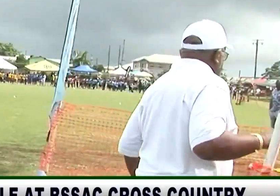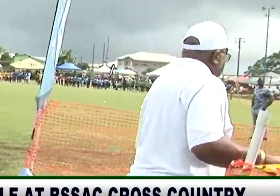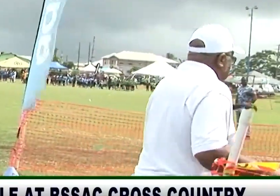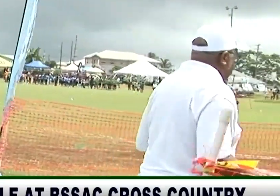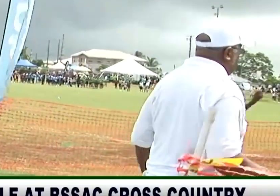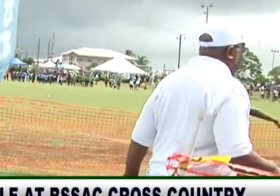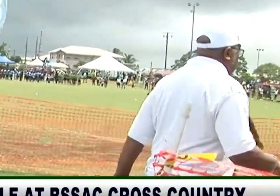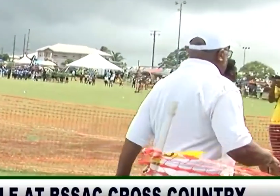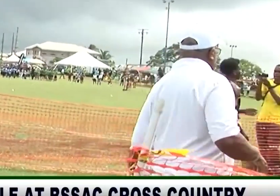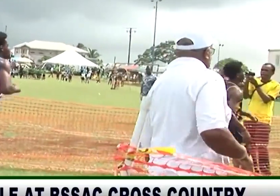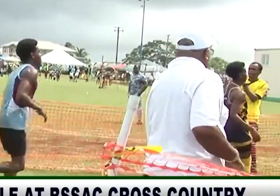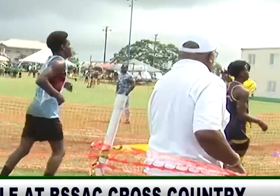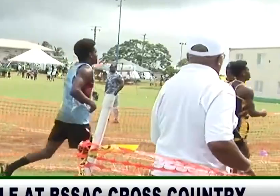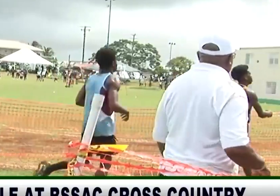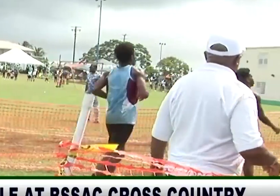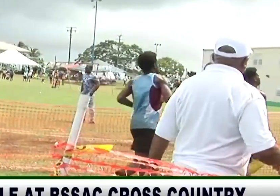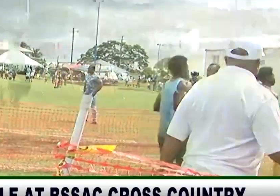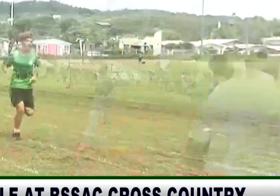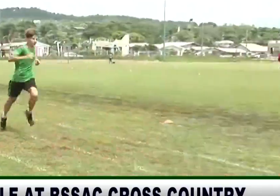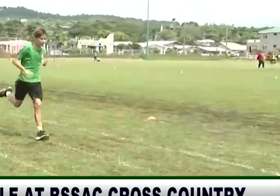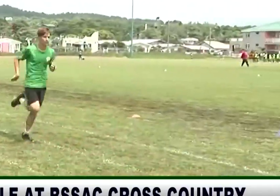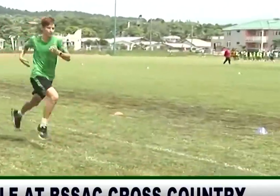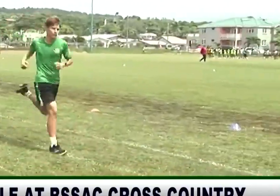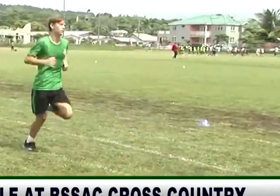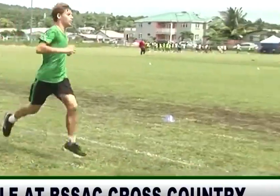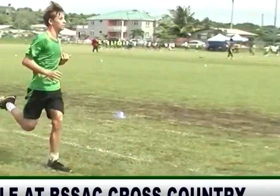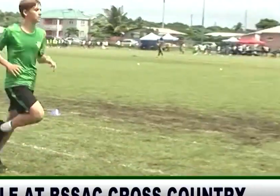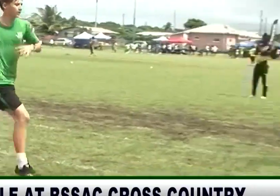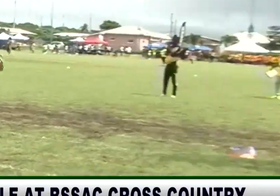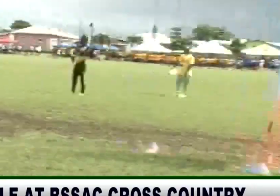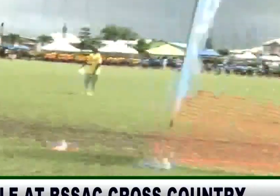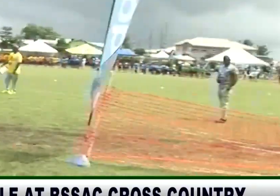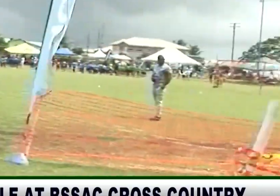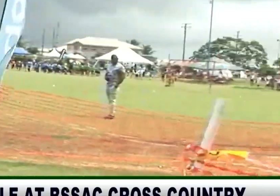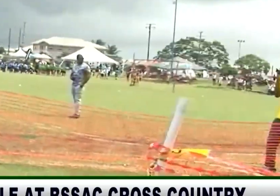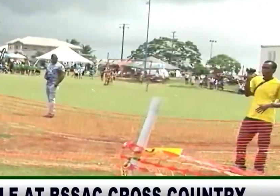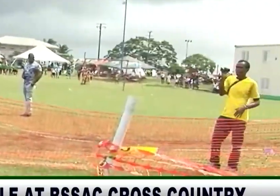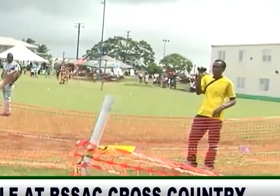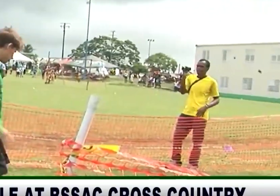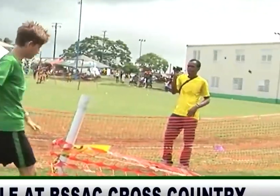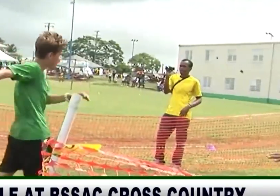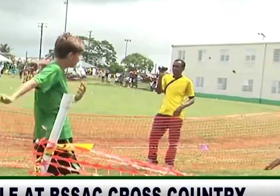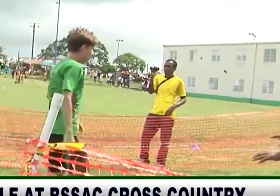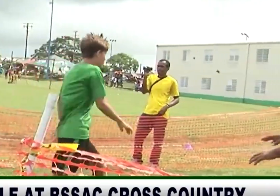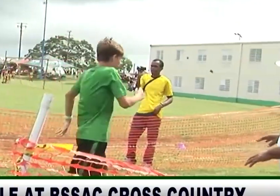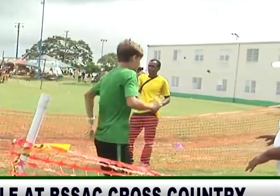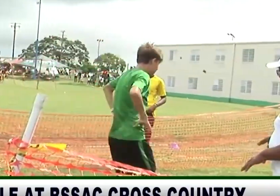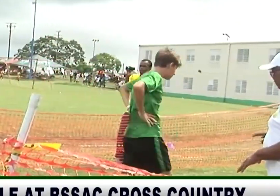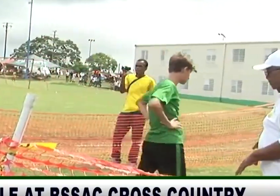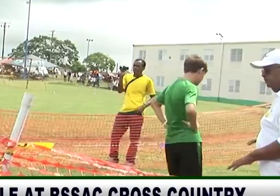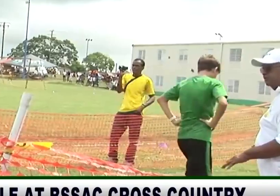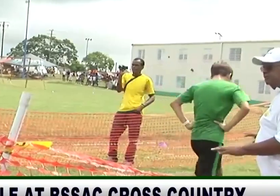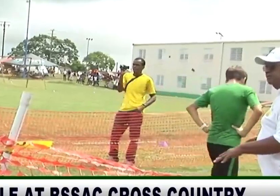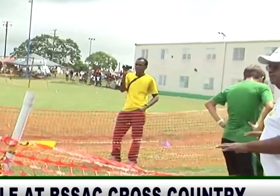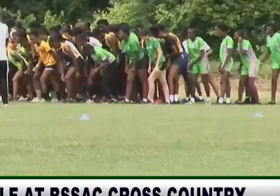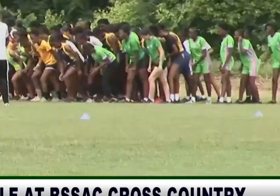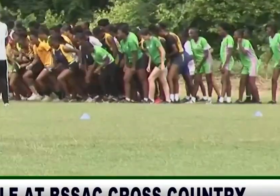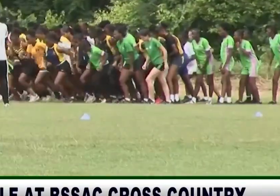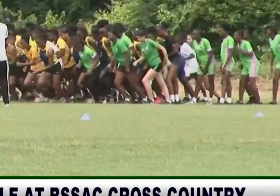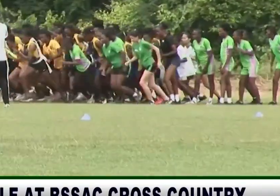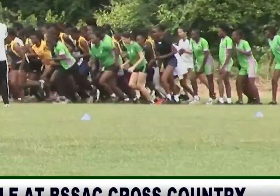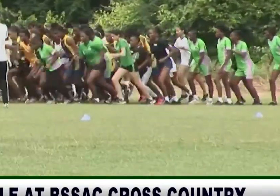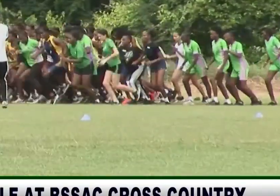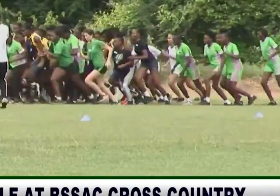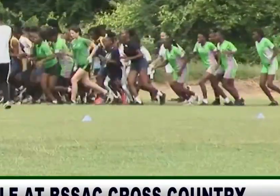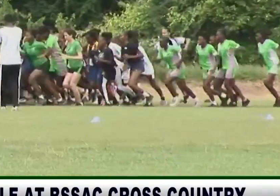11 minutes, 58.16 seconds. And Judah Hall Fox of St. Winifred's, 12 minutes, 15.95 seconds. We